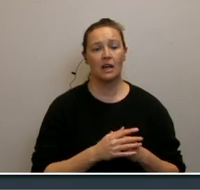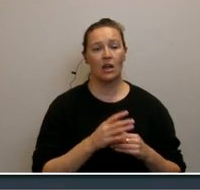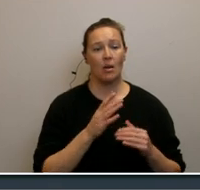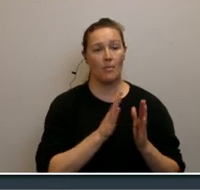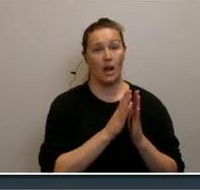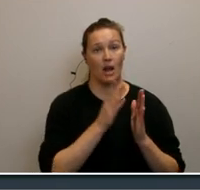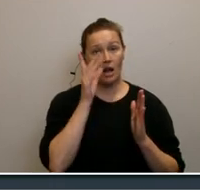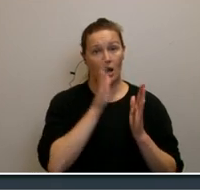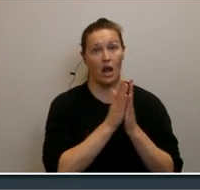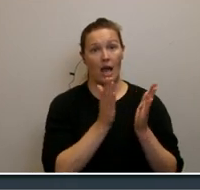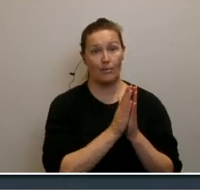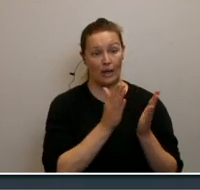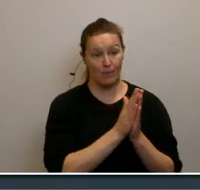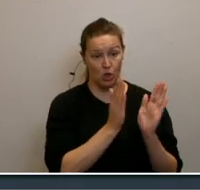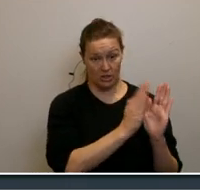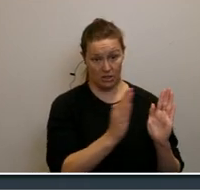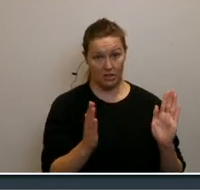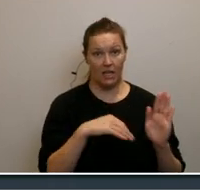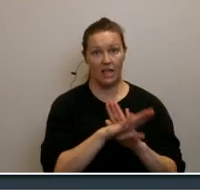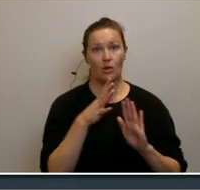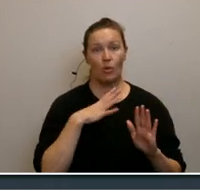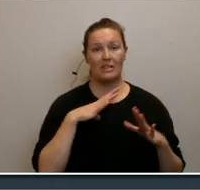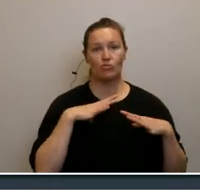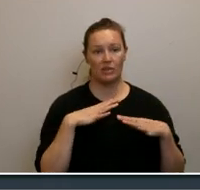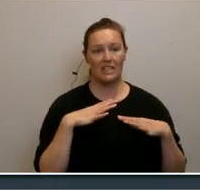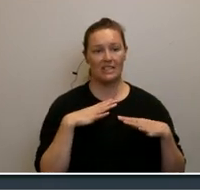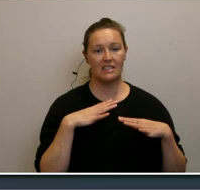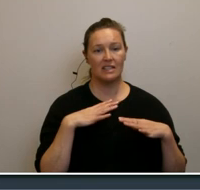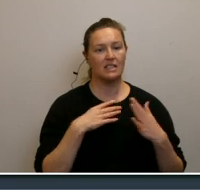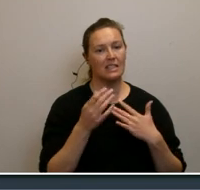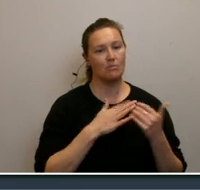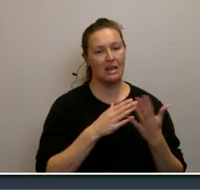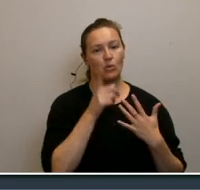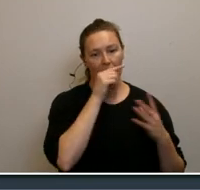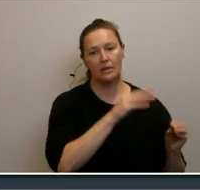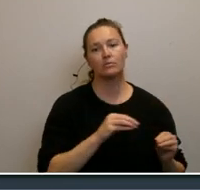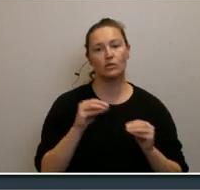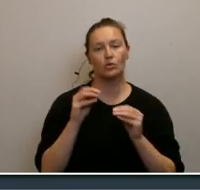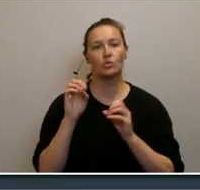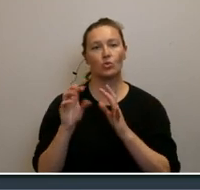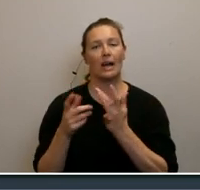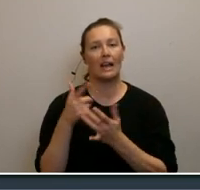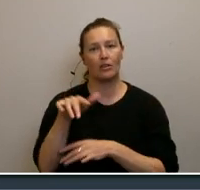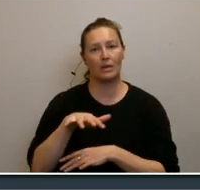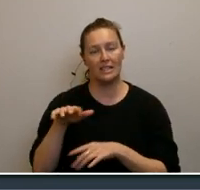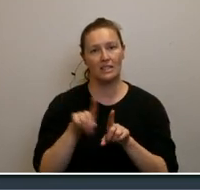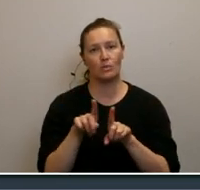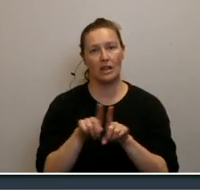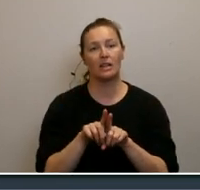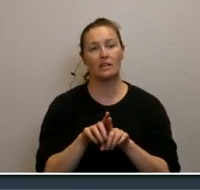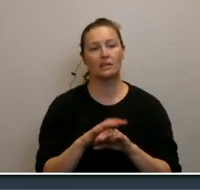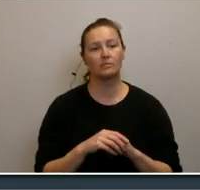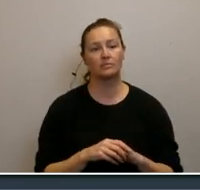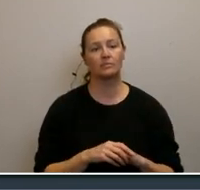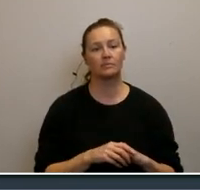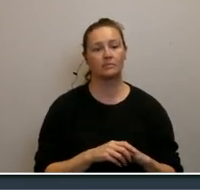Woman's Rest does not negate the opportunity for these resources to be stored elsewhere, even other similarly